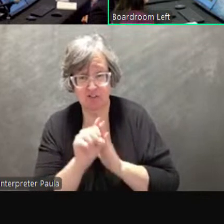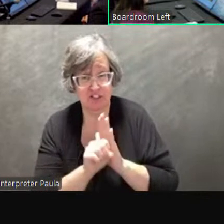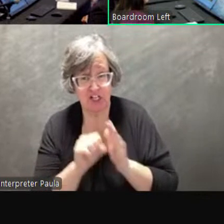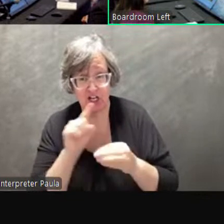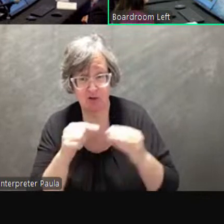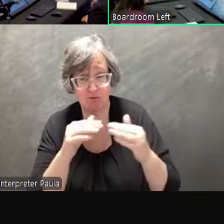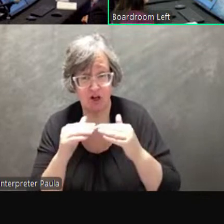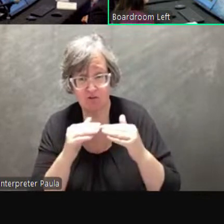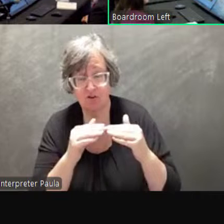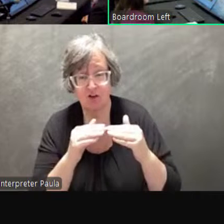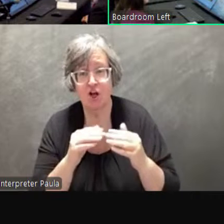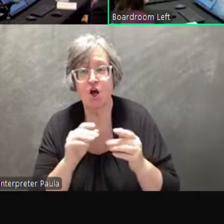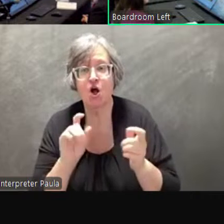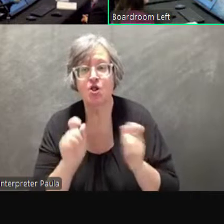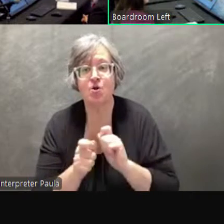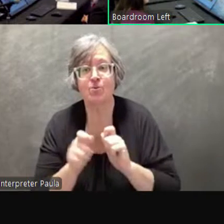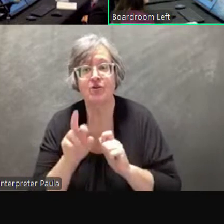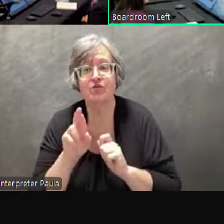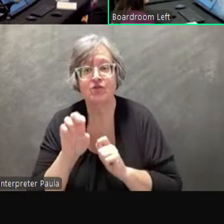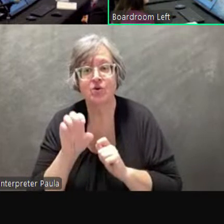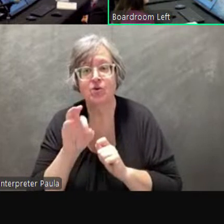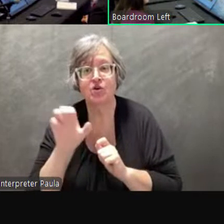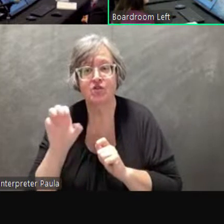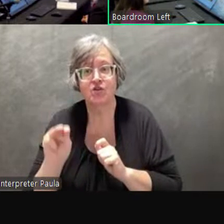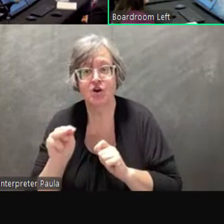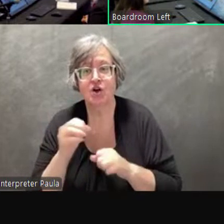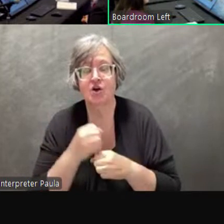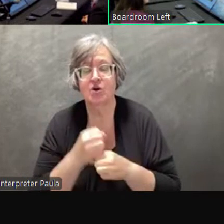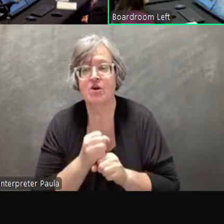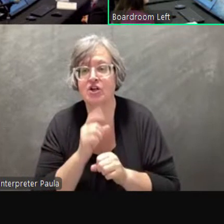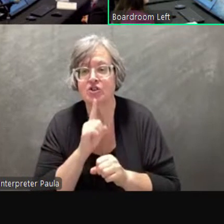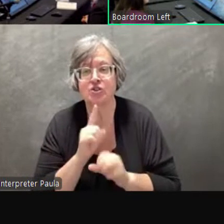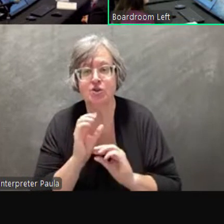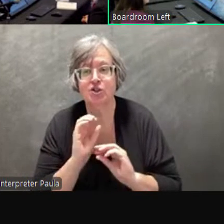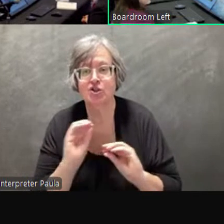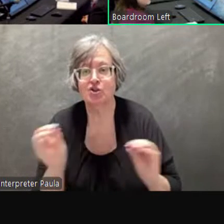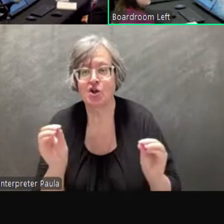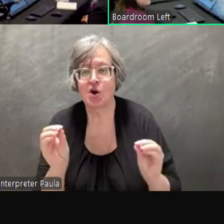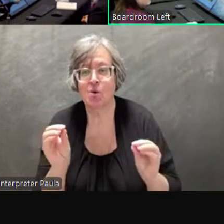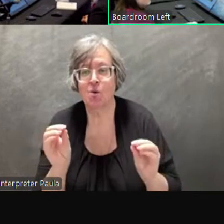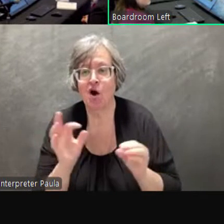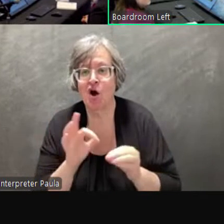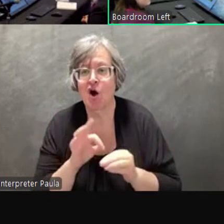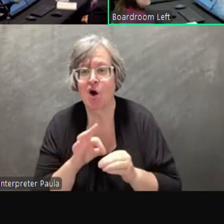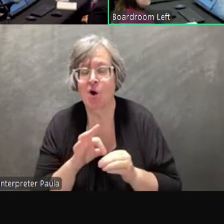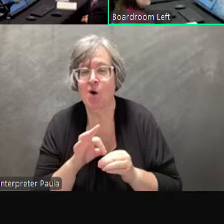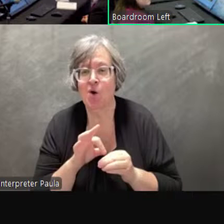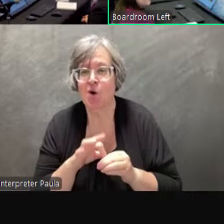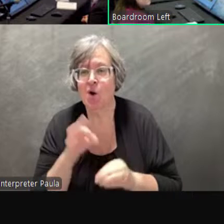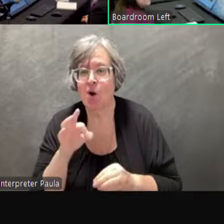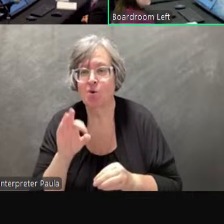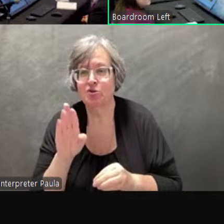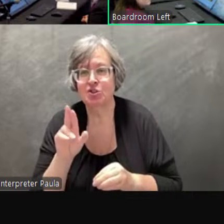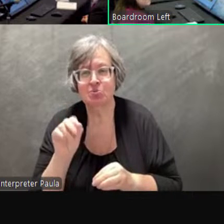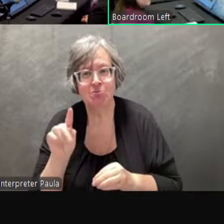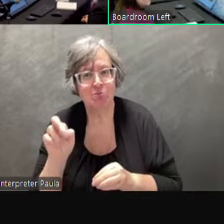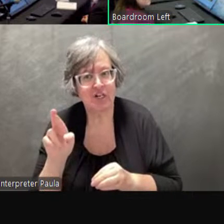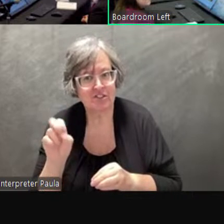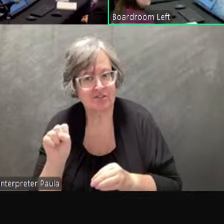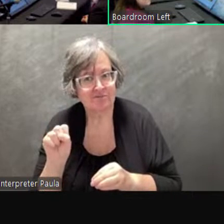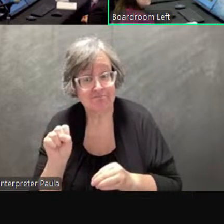The reform is making sure that there are no ghost buses. There's a